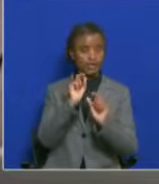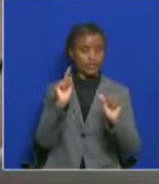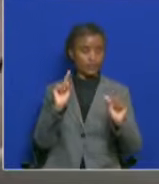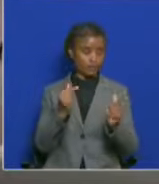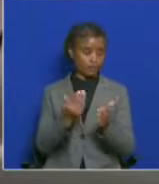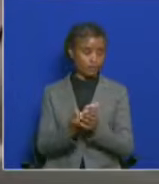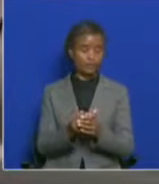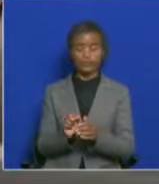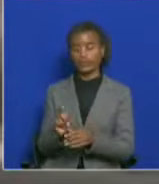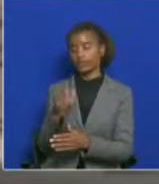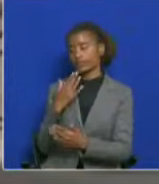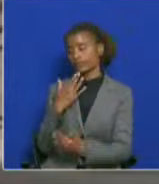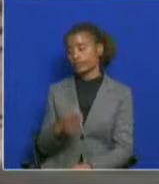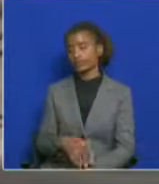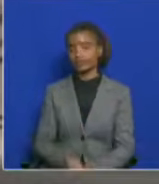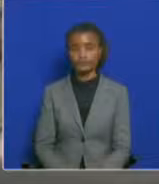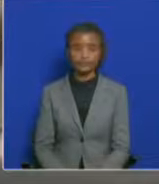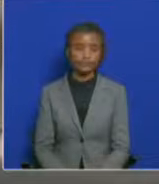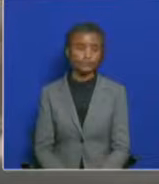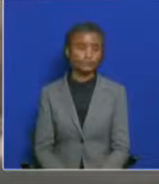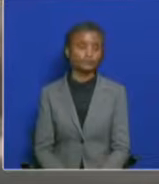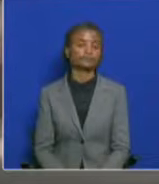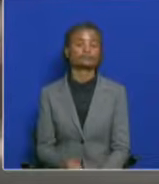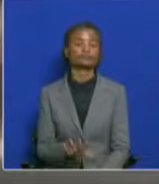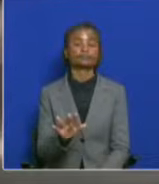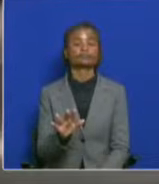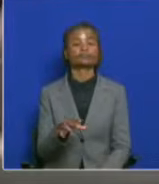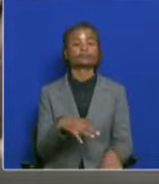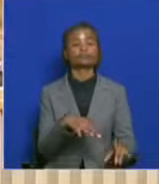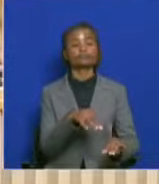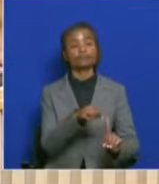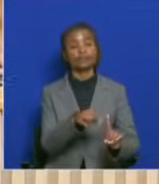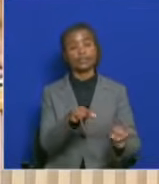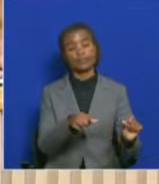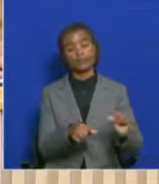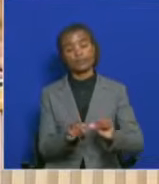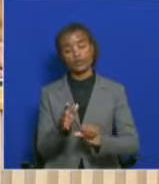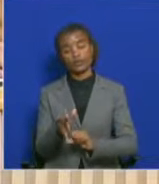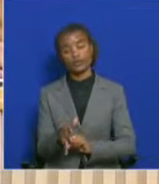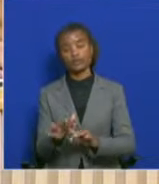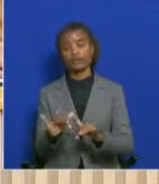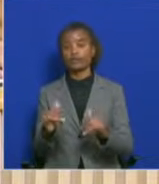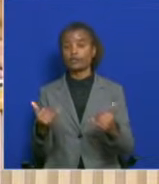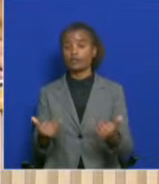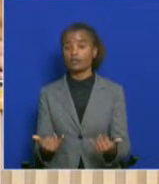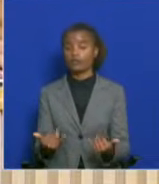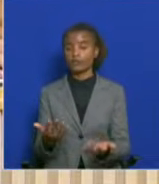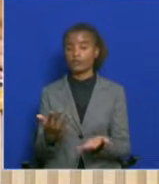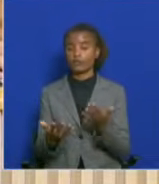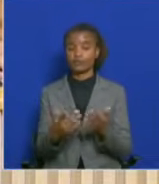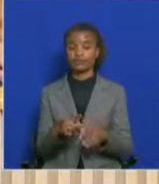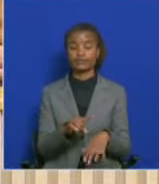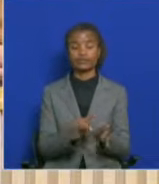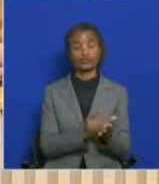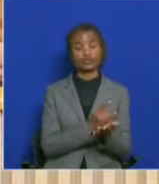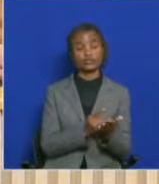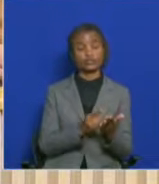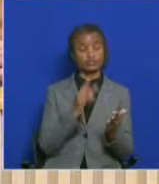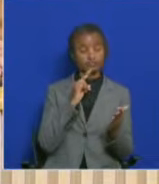So, Chair, we'll return to that, but for now, if we go to that set of chats,